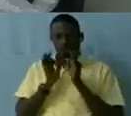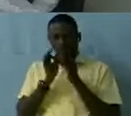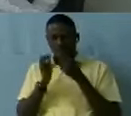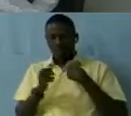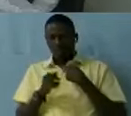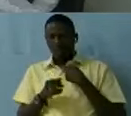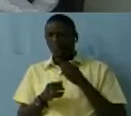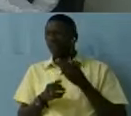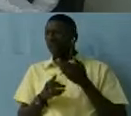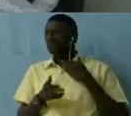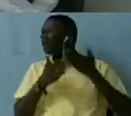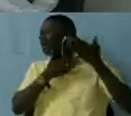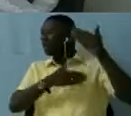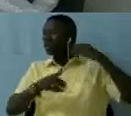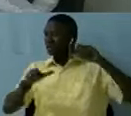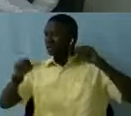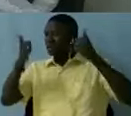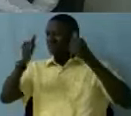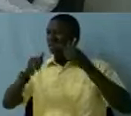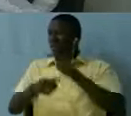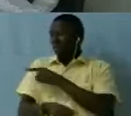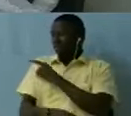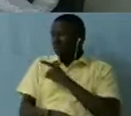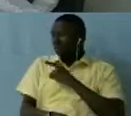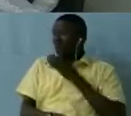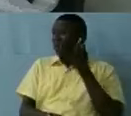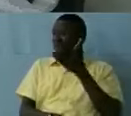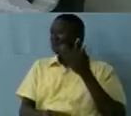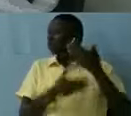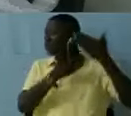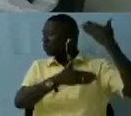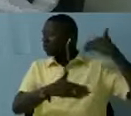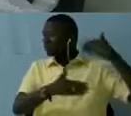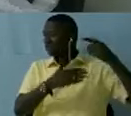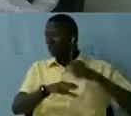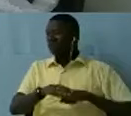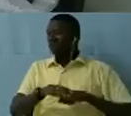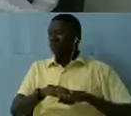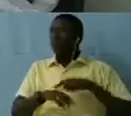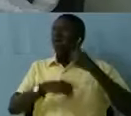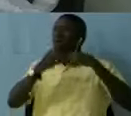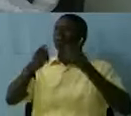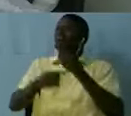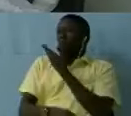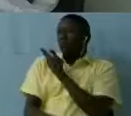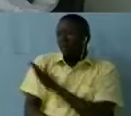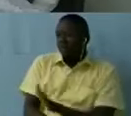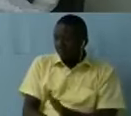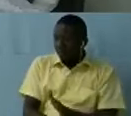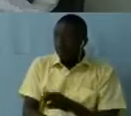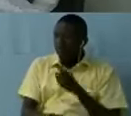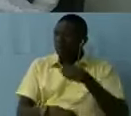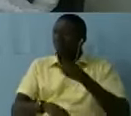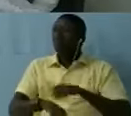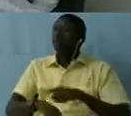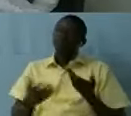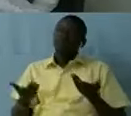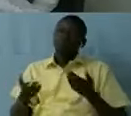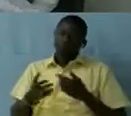I began some treatment there for some time. Nata bula kote ke fowati. And then I left it for some